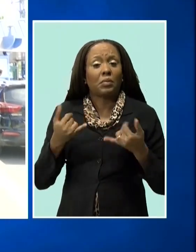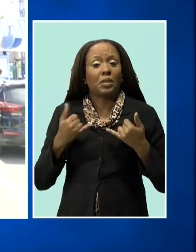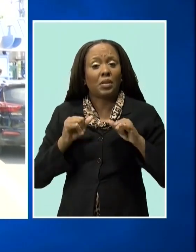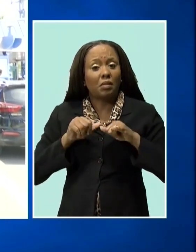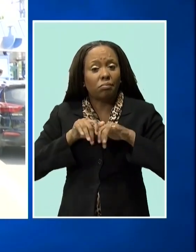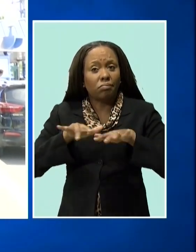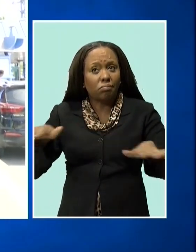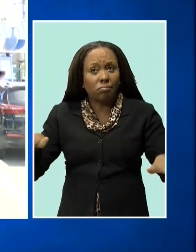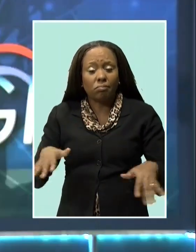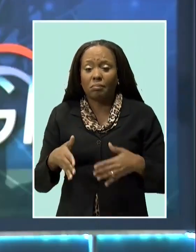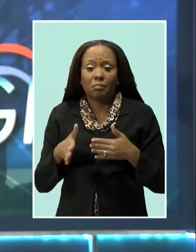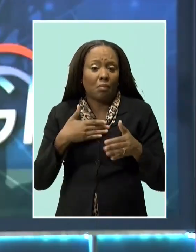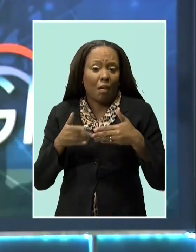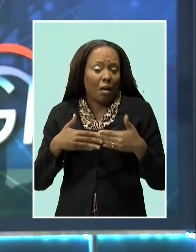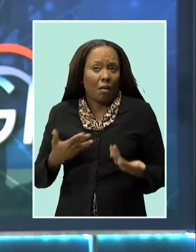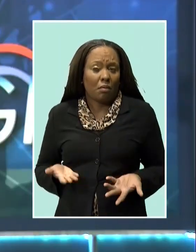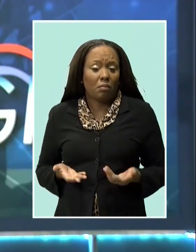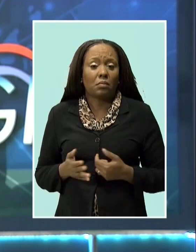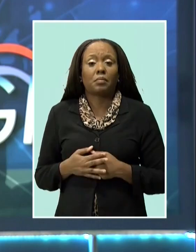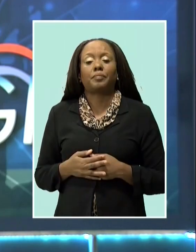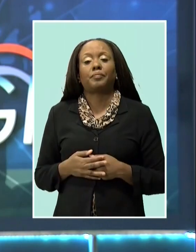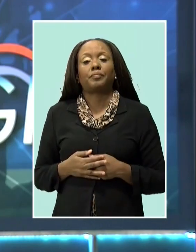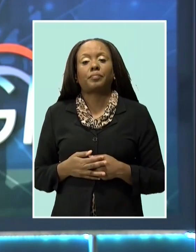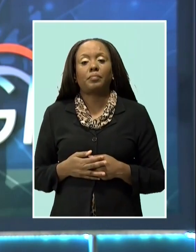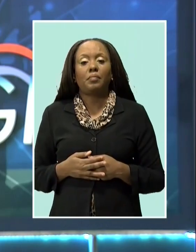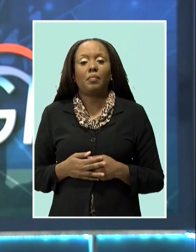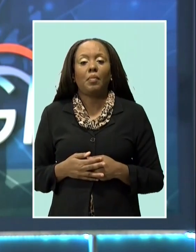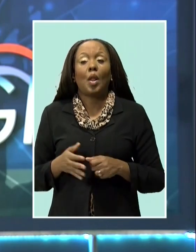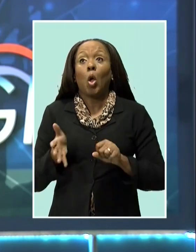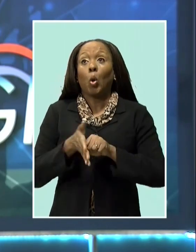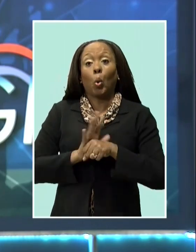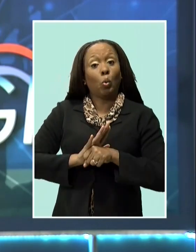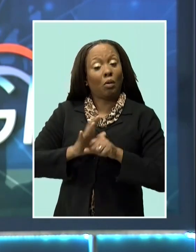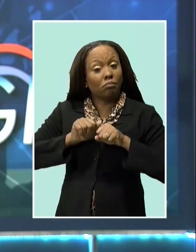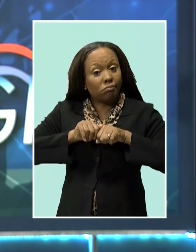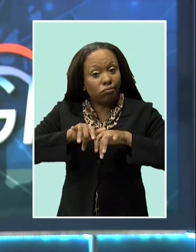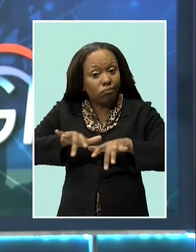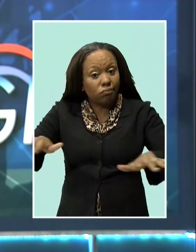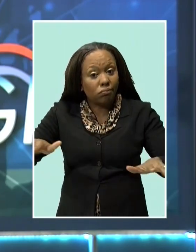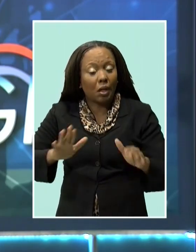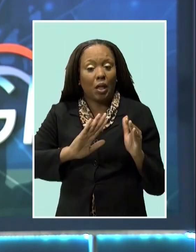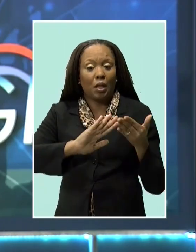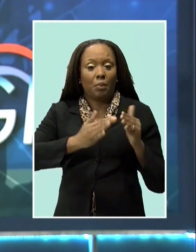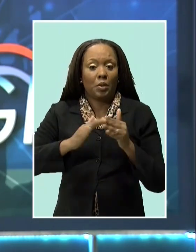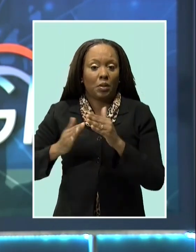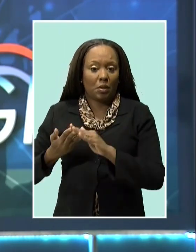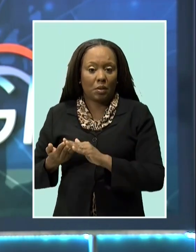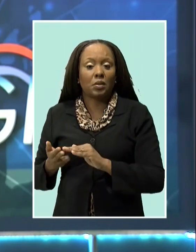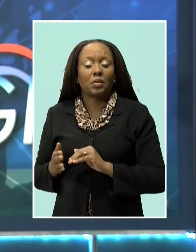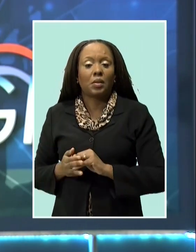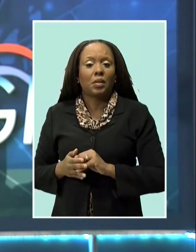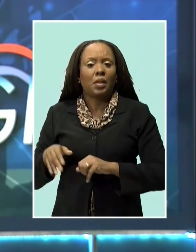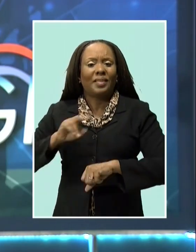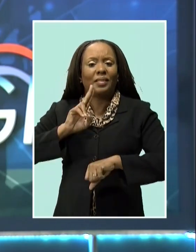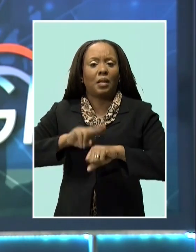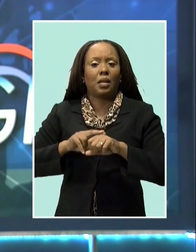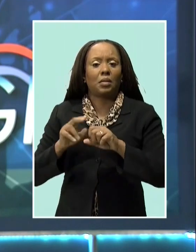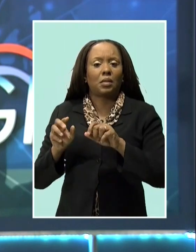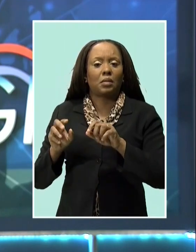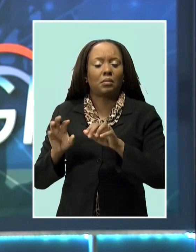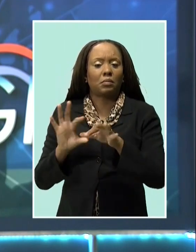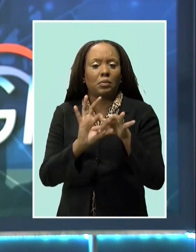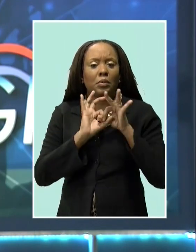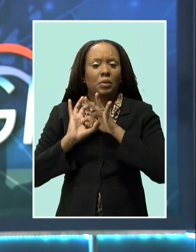really don't matter. As the COVID-19 virus continues to spread in communities, the National United Society of the